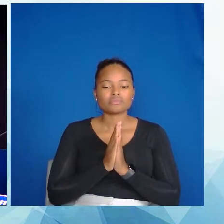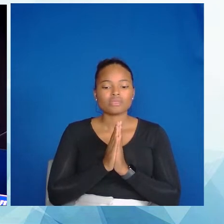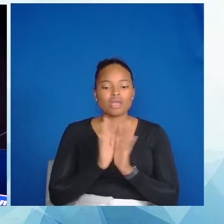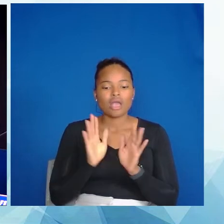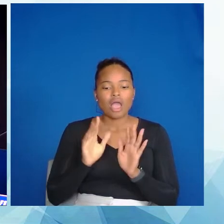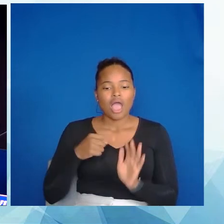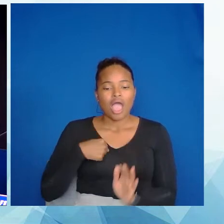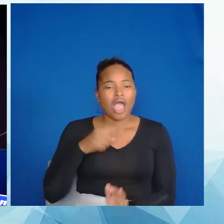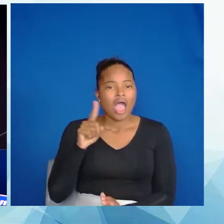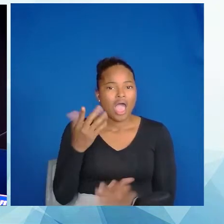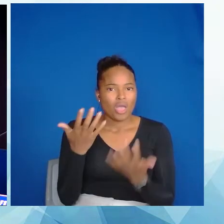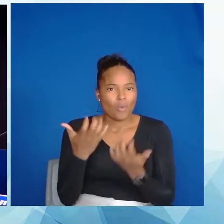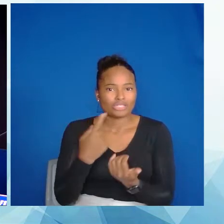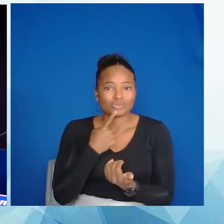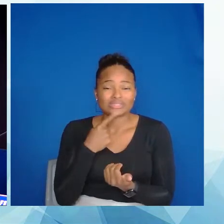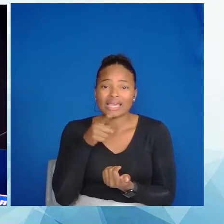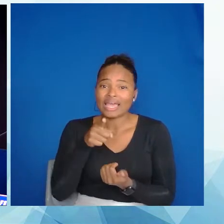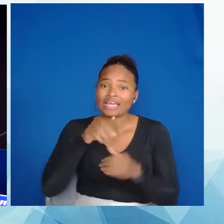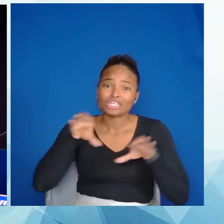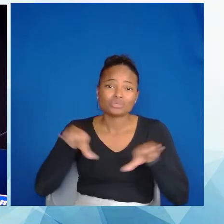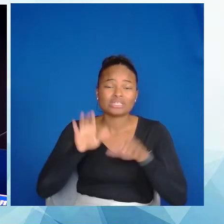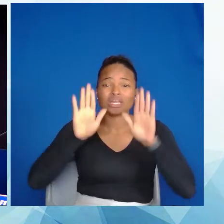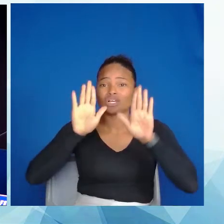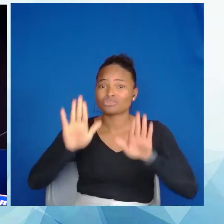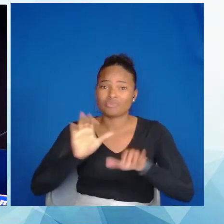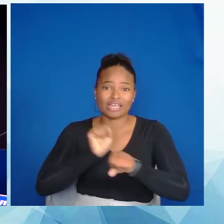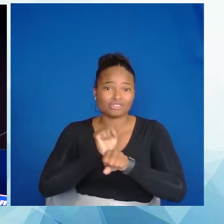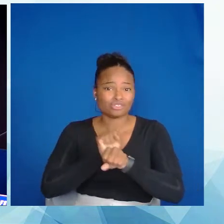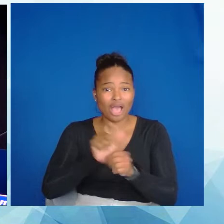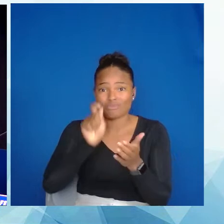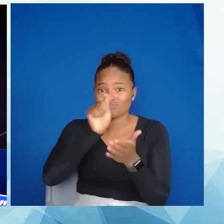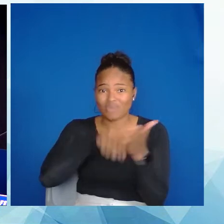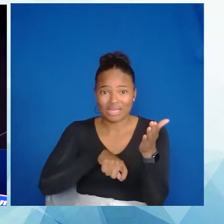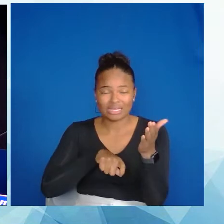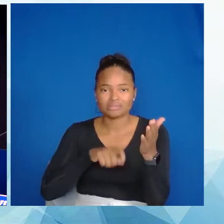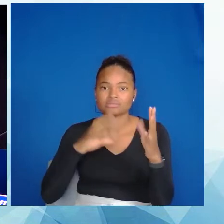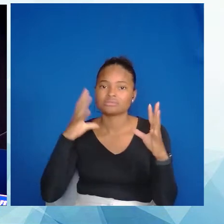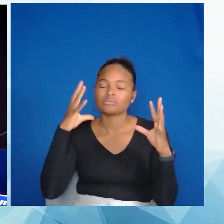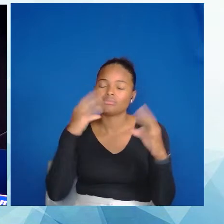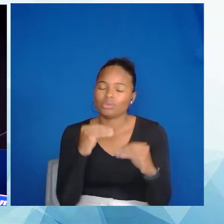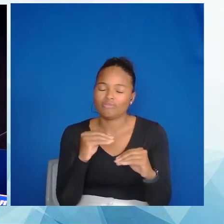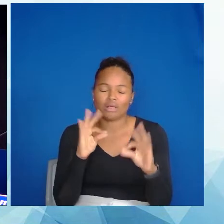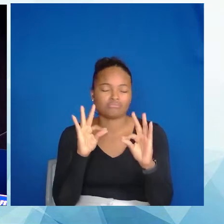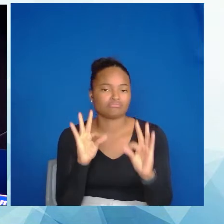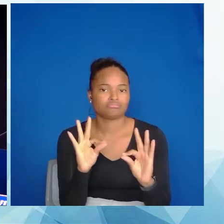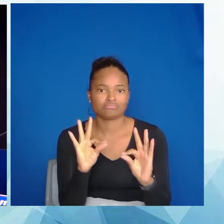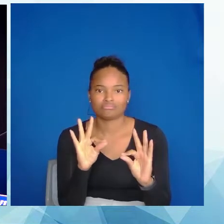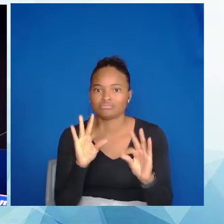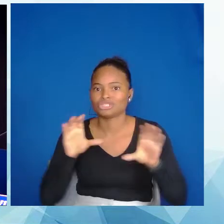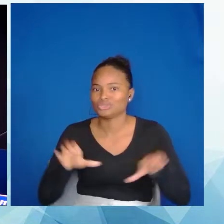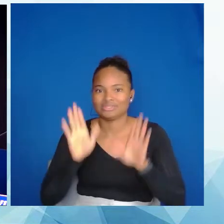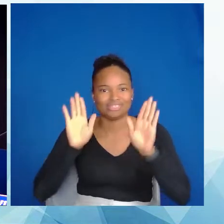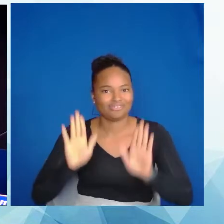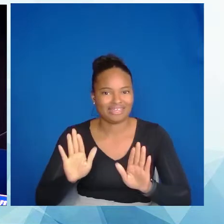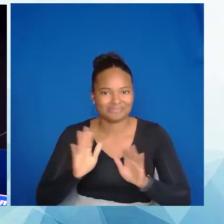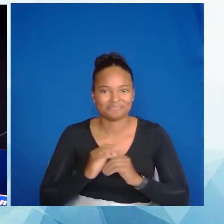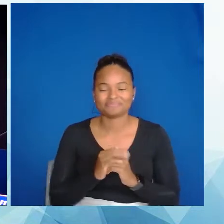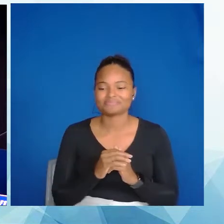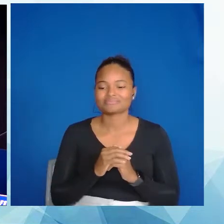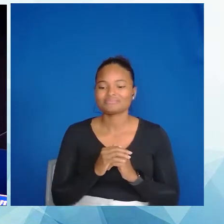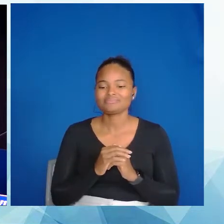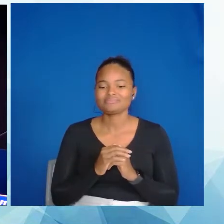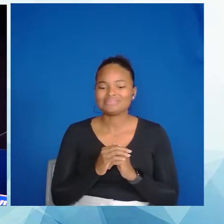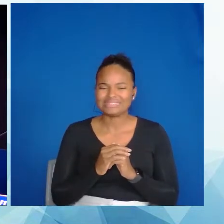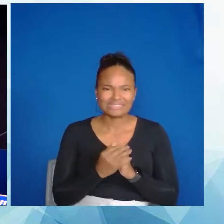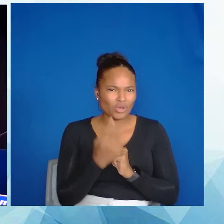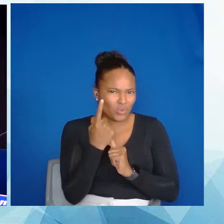I just want to say that you did a great job writing this. It's beautiful. It's beautiful work. You all did great. There is just one line